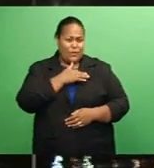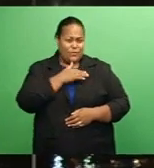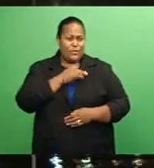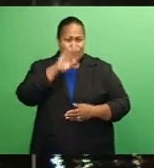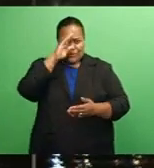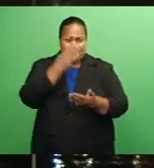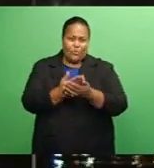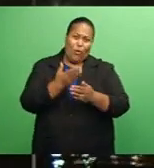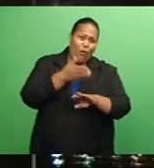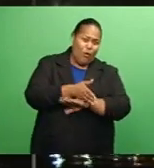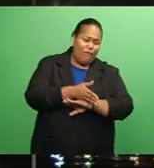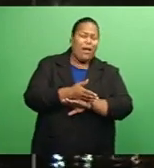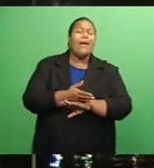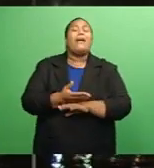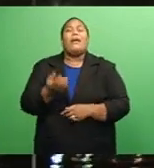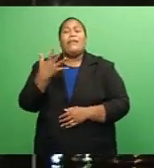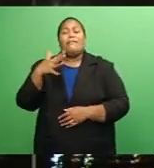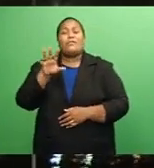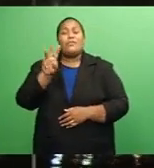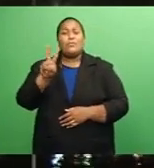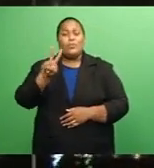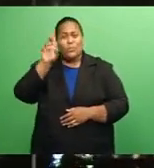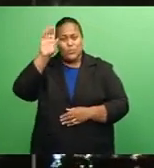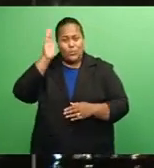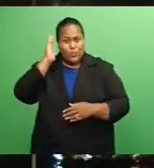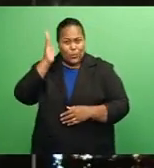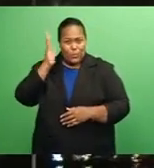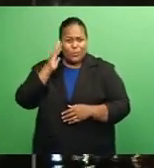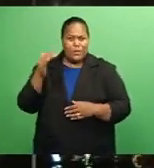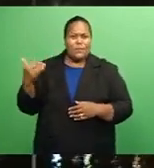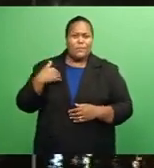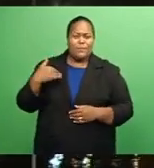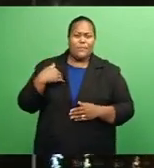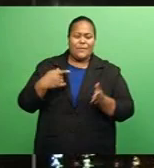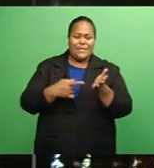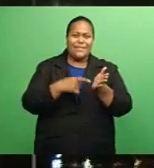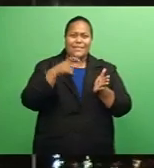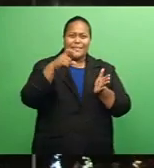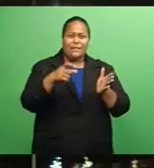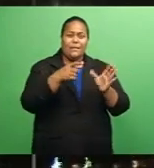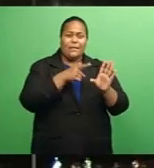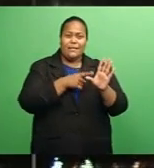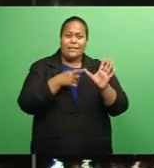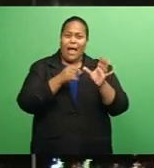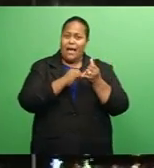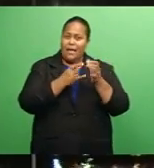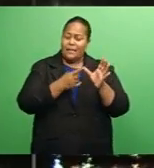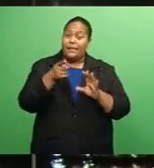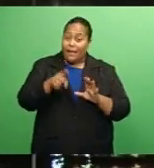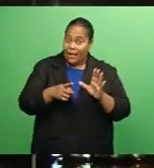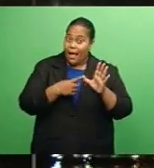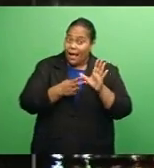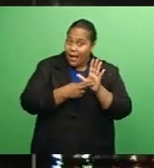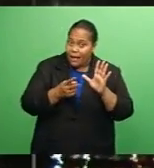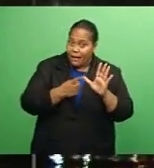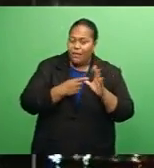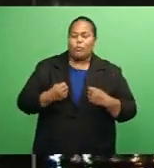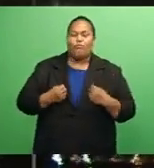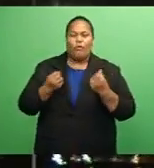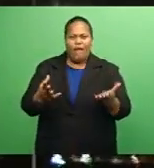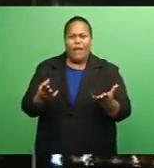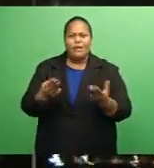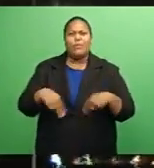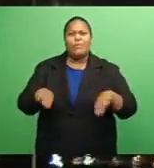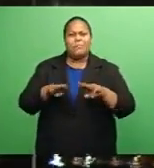in over 52 schools who were affected by Tropical Cyclone Yasa and Ana will be provided with meals for the